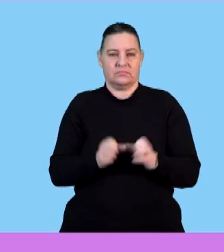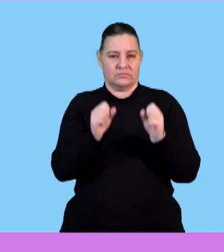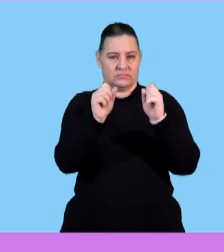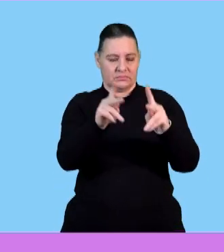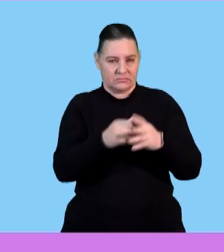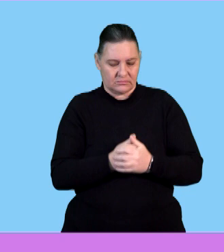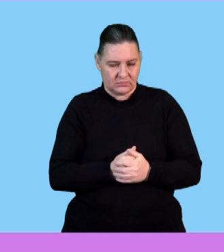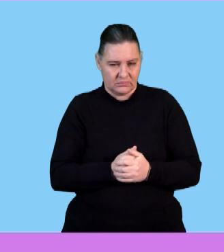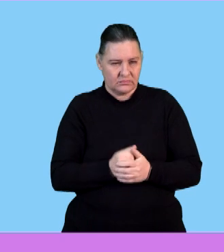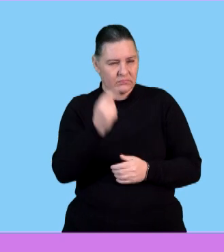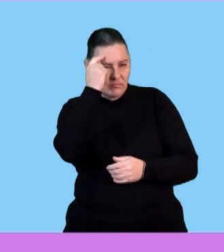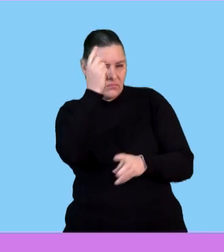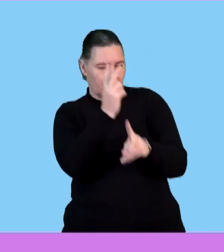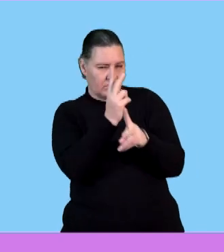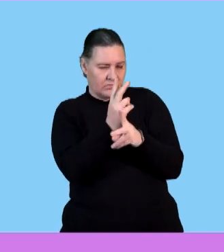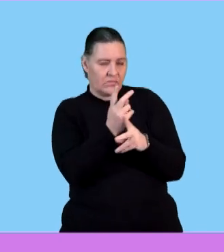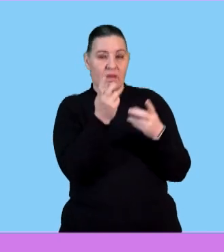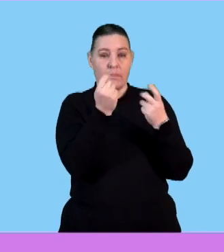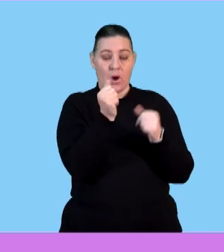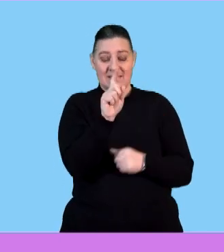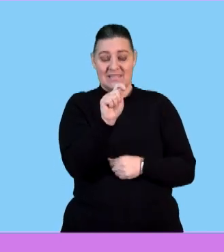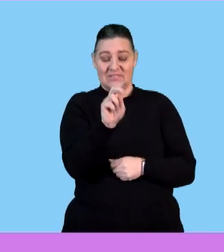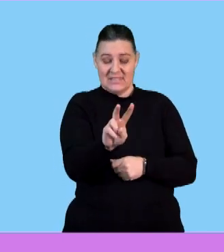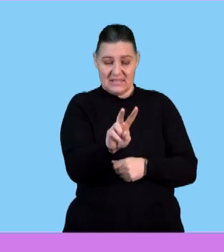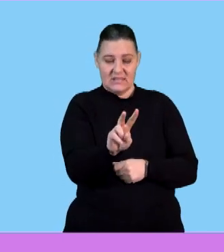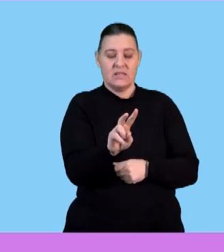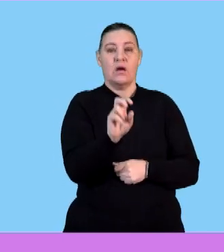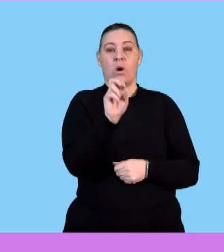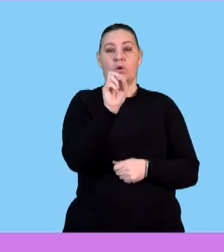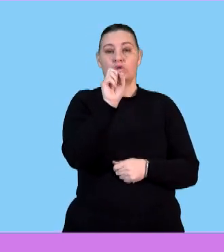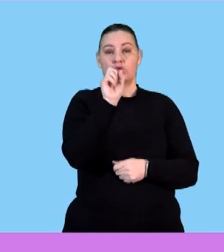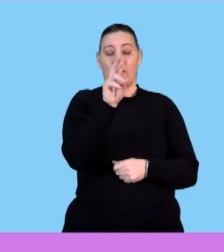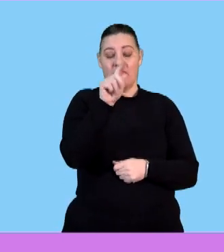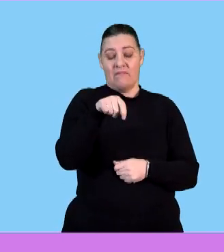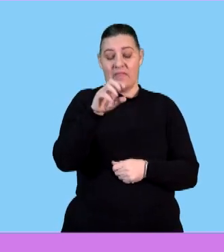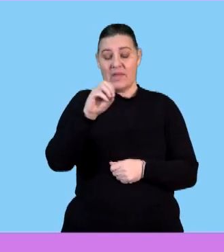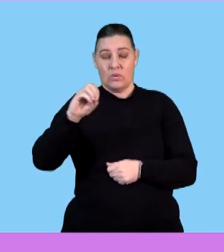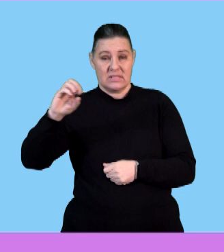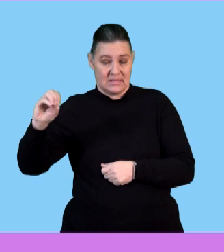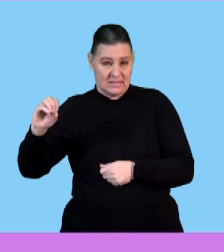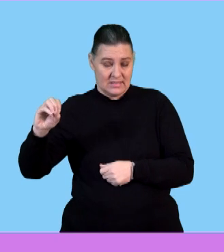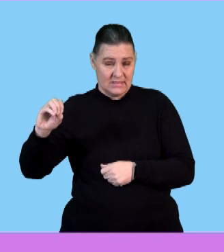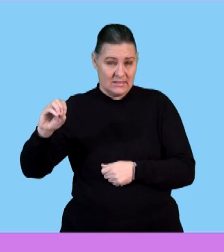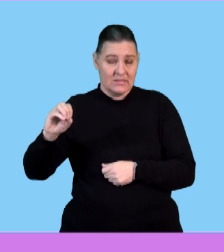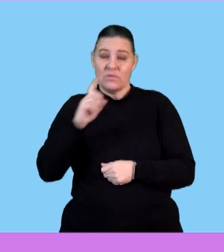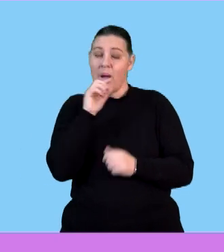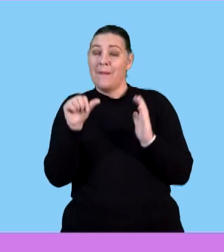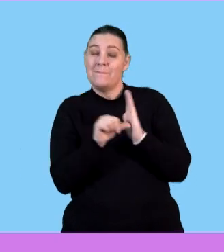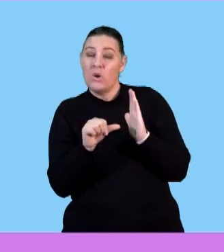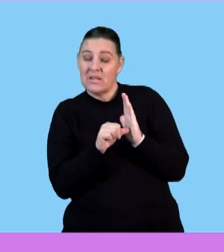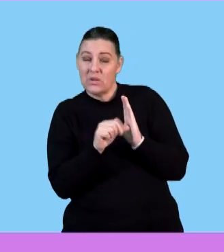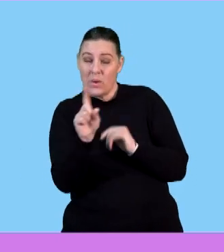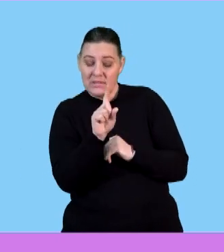All right, so let's think about it again. The price of this TV is 12,000 Rand, and here's the important part, so we know what we're